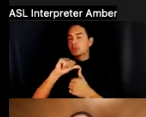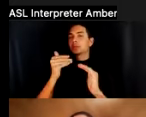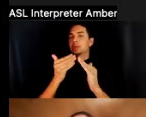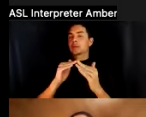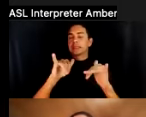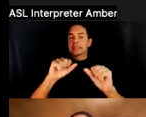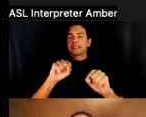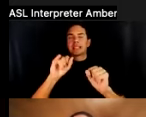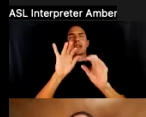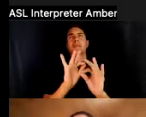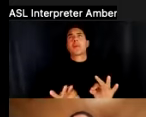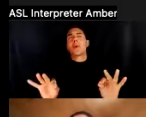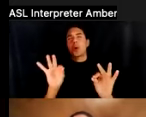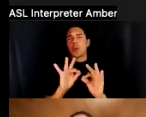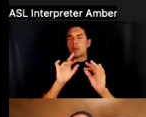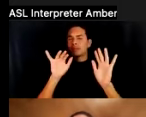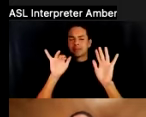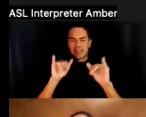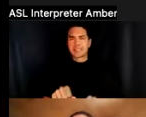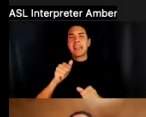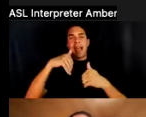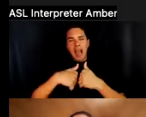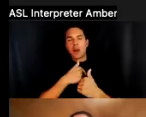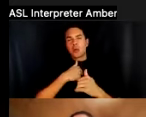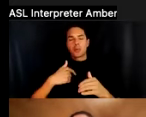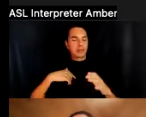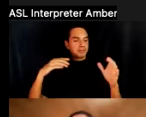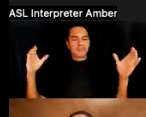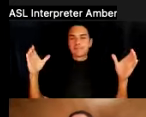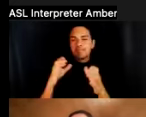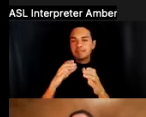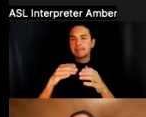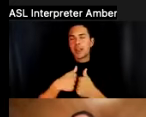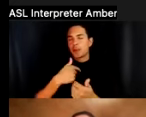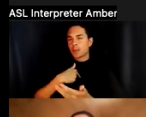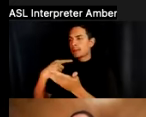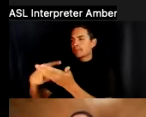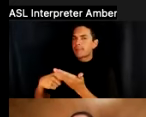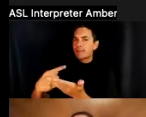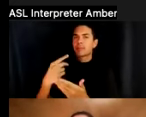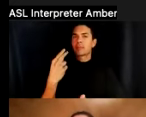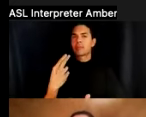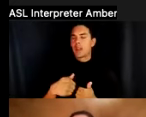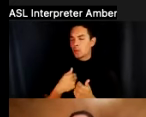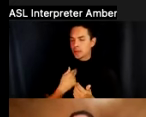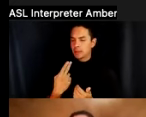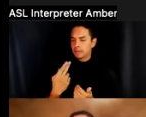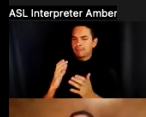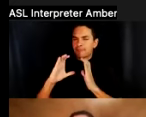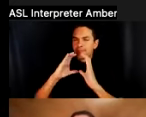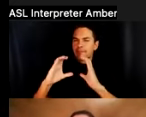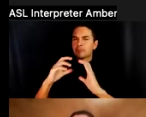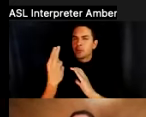so important, right? The ways that we come together and how we speak and use language to talk to each